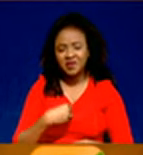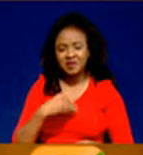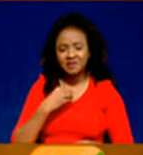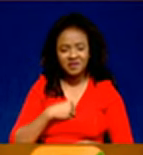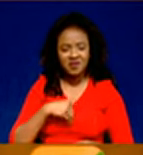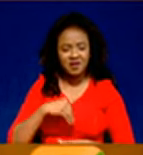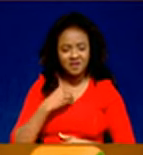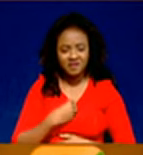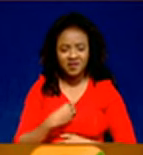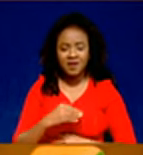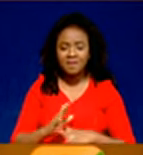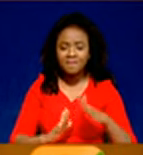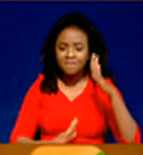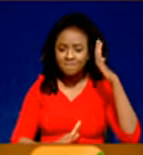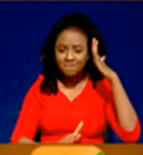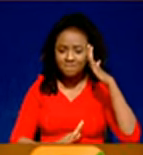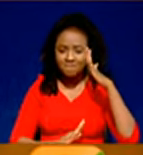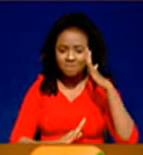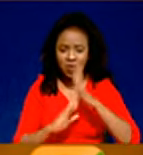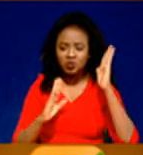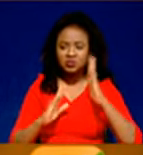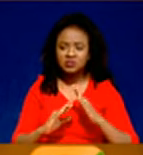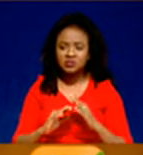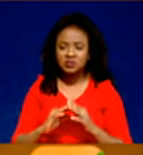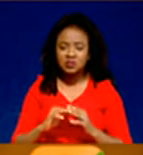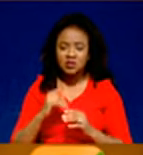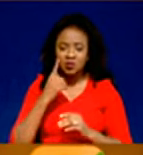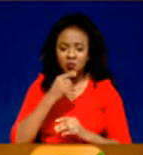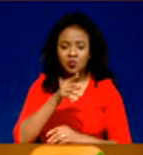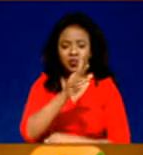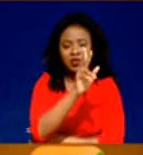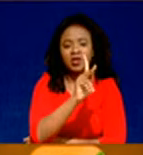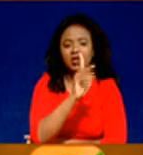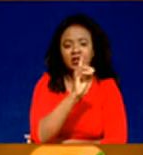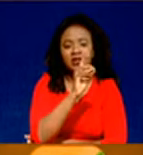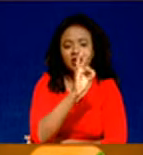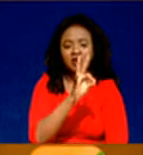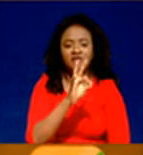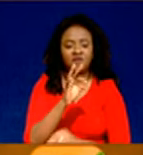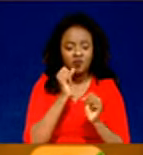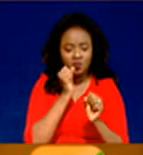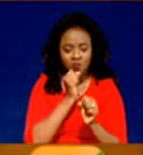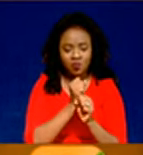most especially the KDF fraternity.